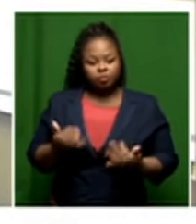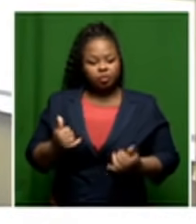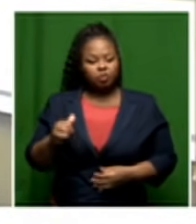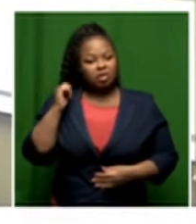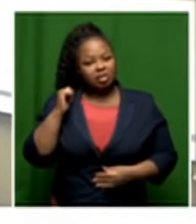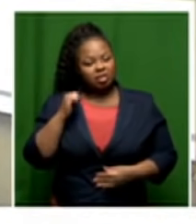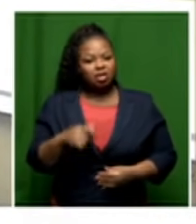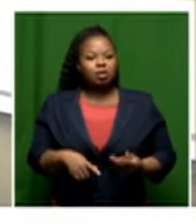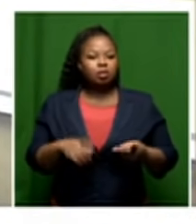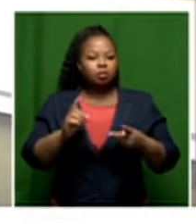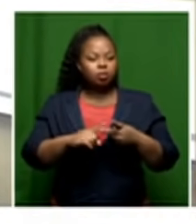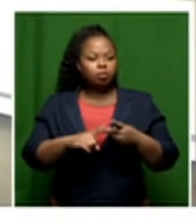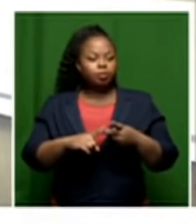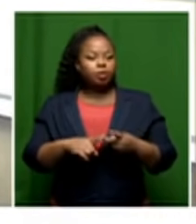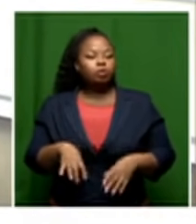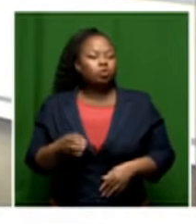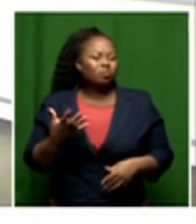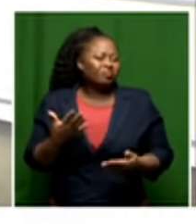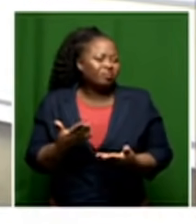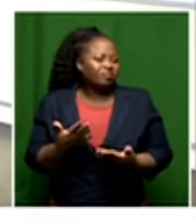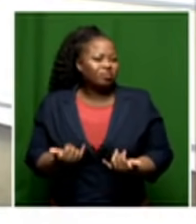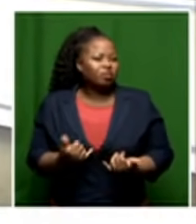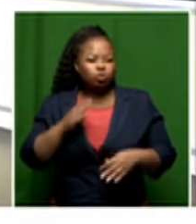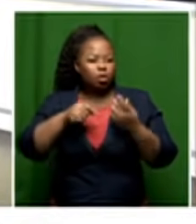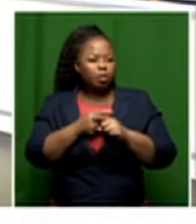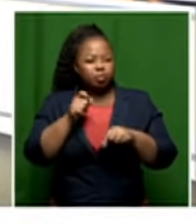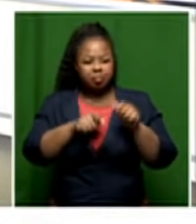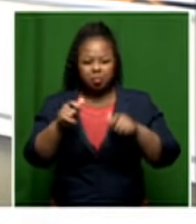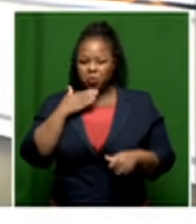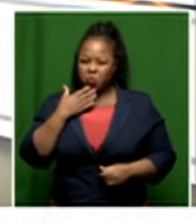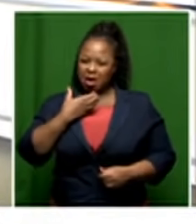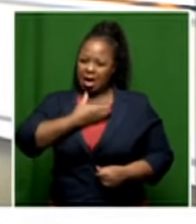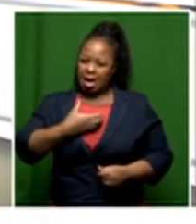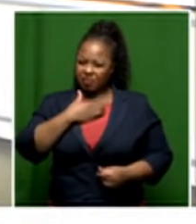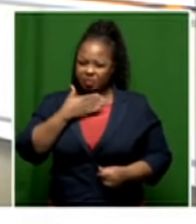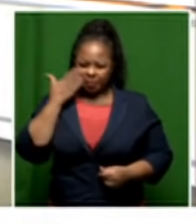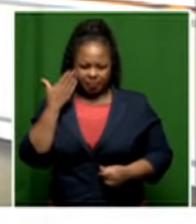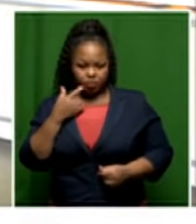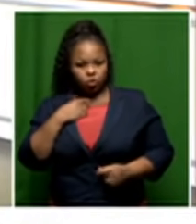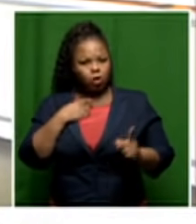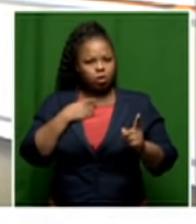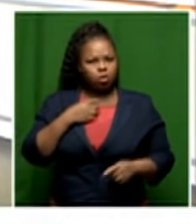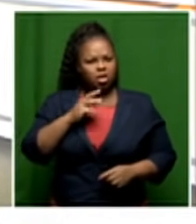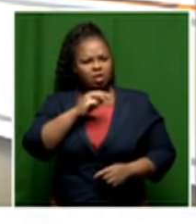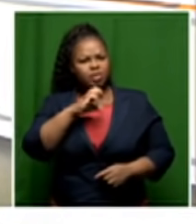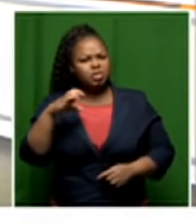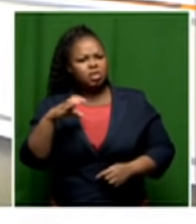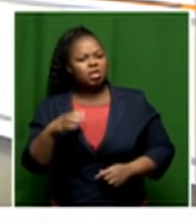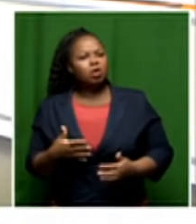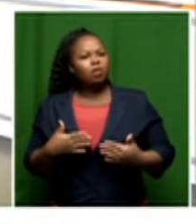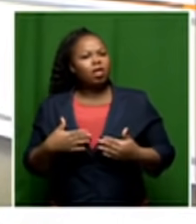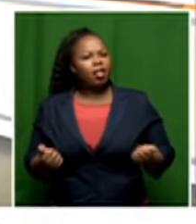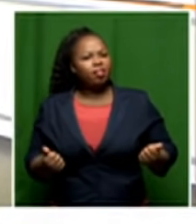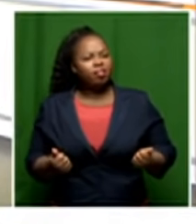vaccine hesitancy. I suppose a lot of people are looking and wondering, well, we see an MEC of Health getting COVID even though